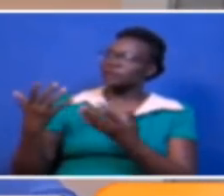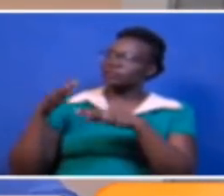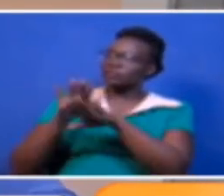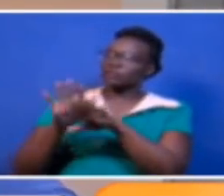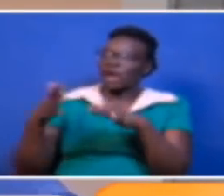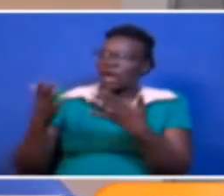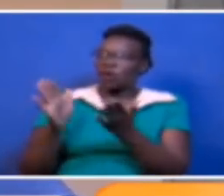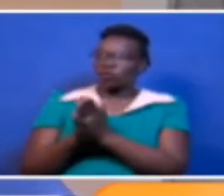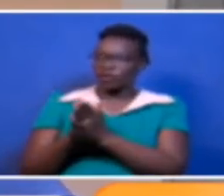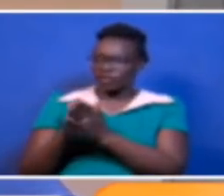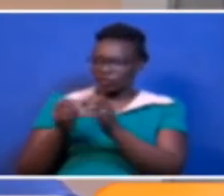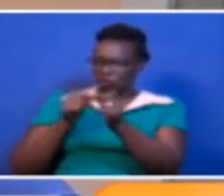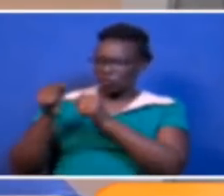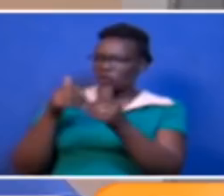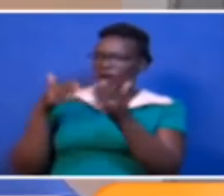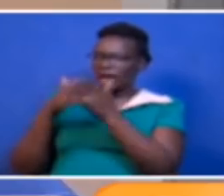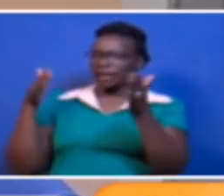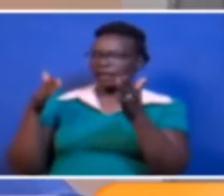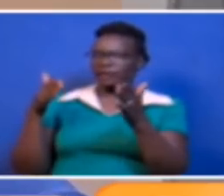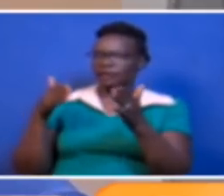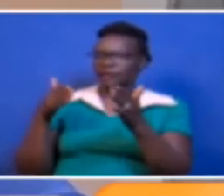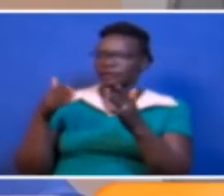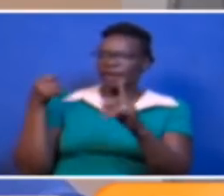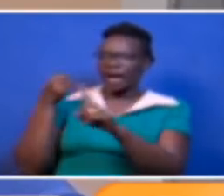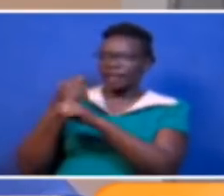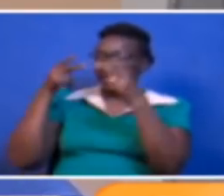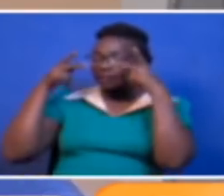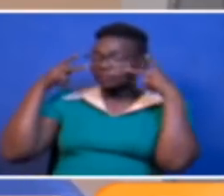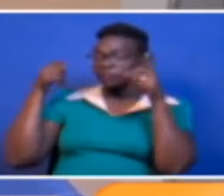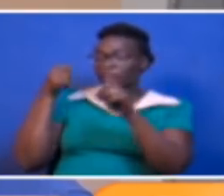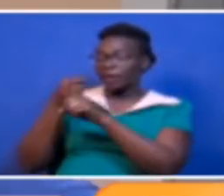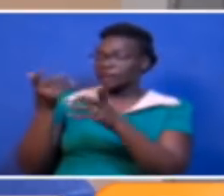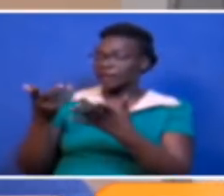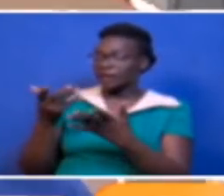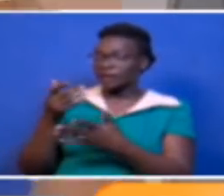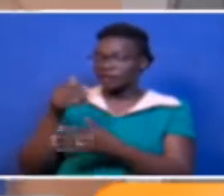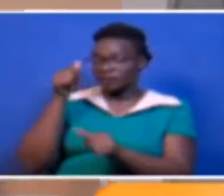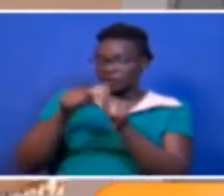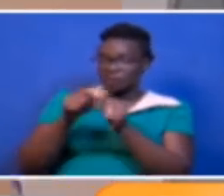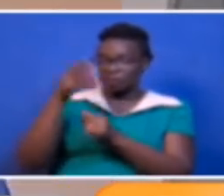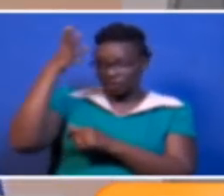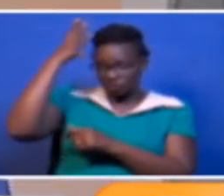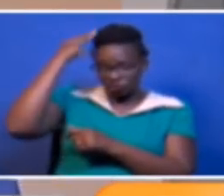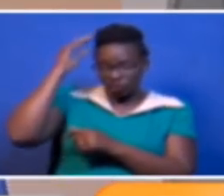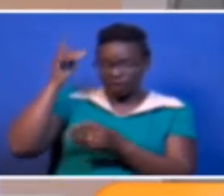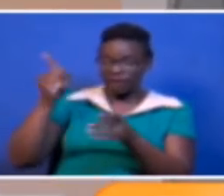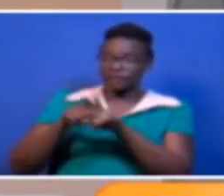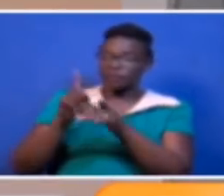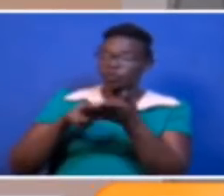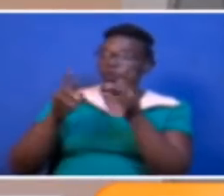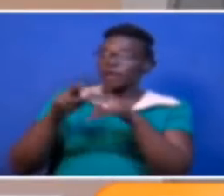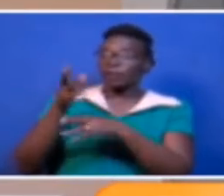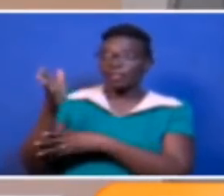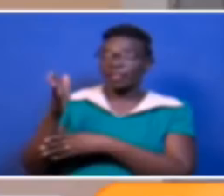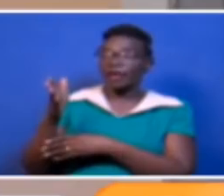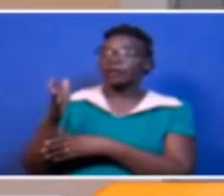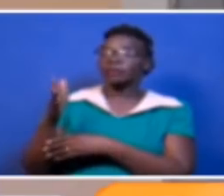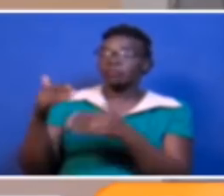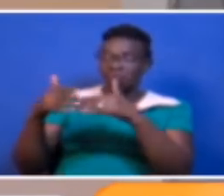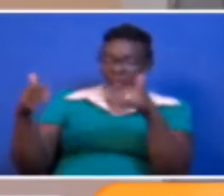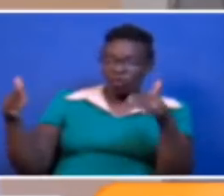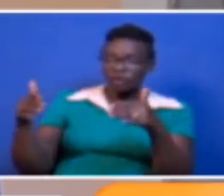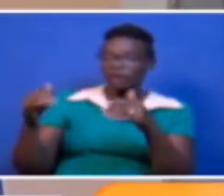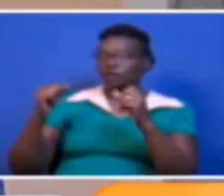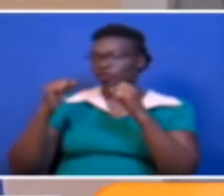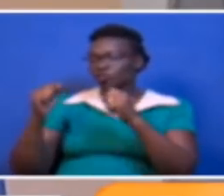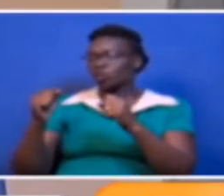the war against terror? I mean, considering you know, Somalia and what's happening there, the porous borders. So paint